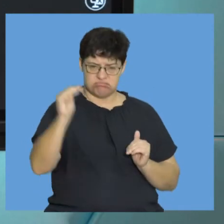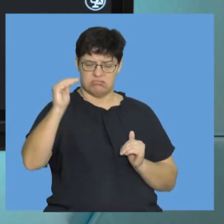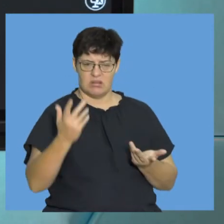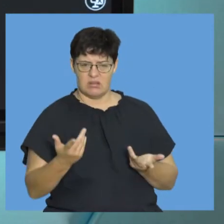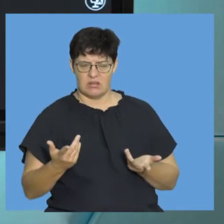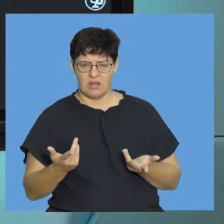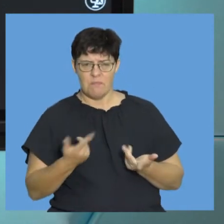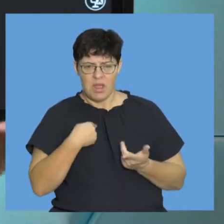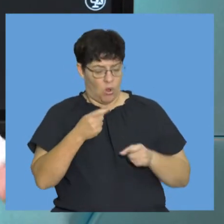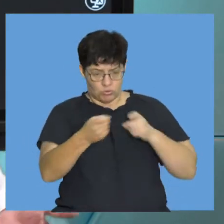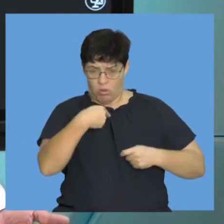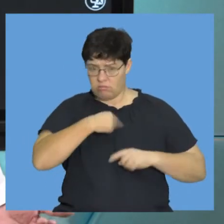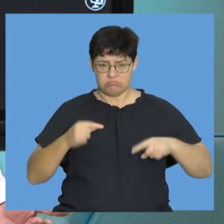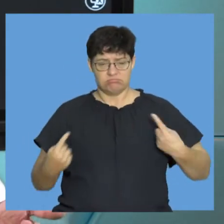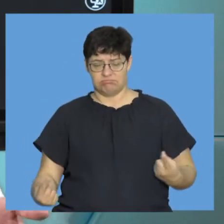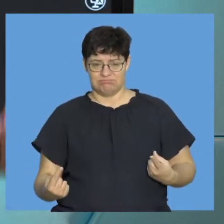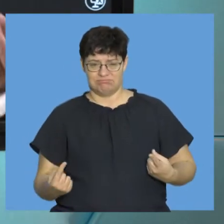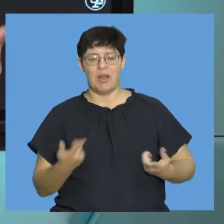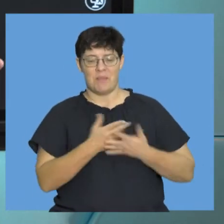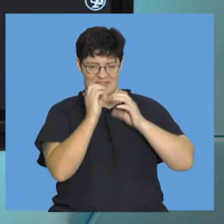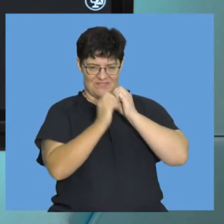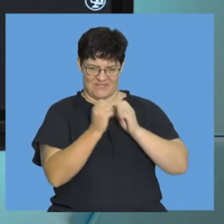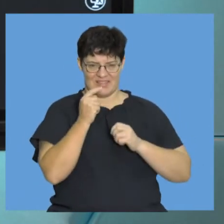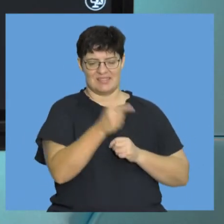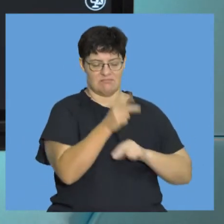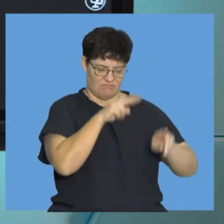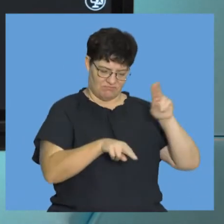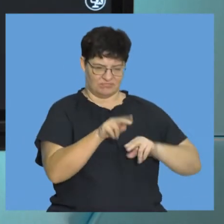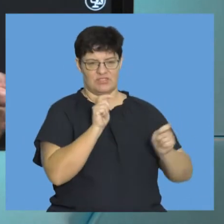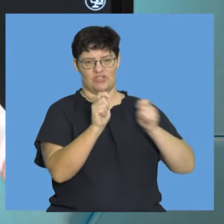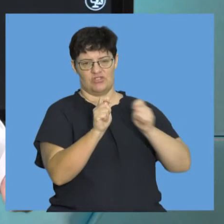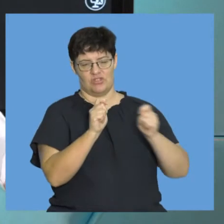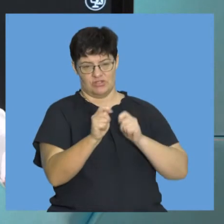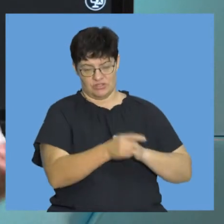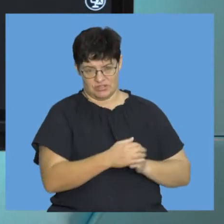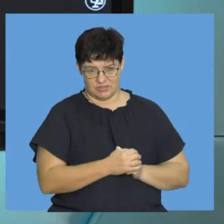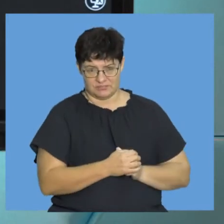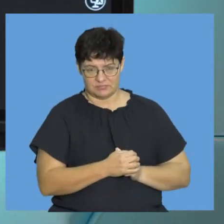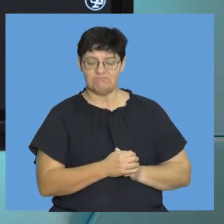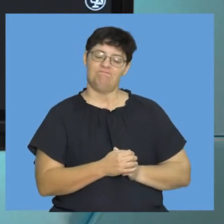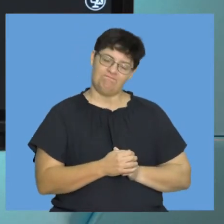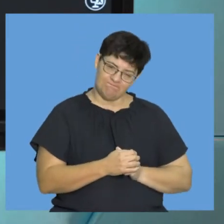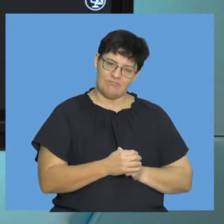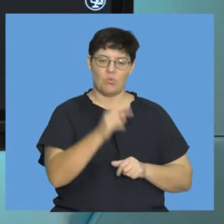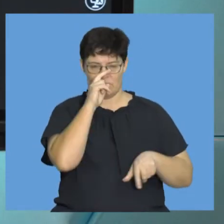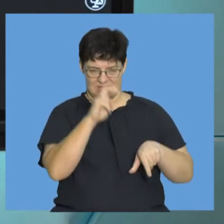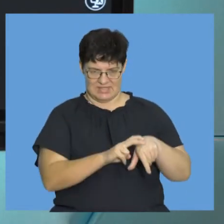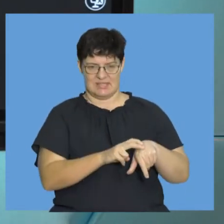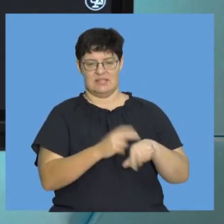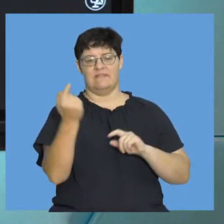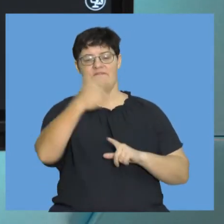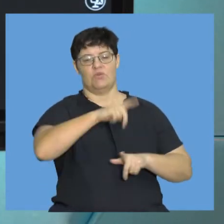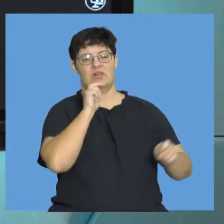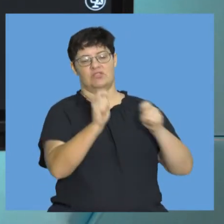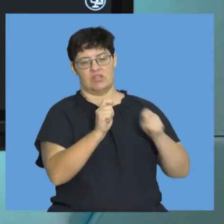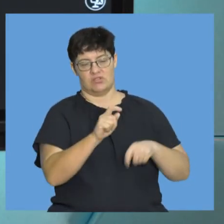the fuel prices which is out of your control. Then definitely review your budget. Go back and say, right, we need to adjust this